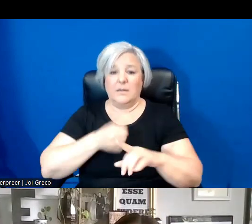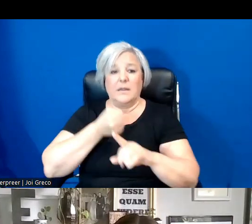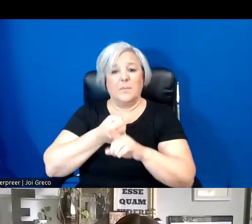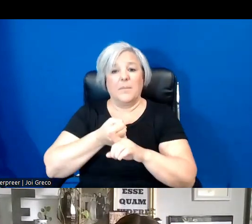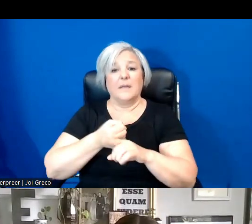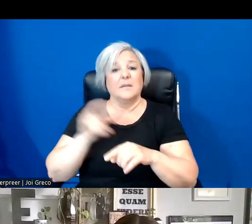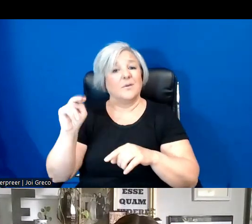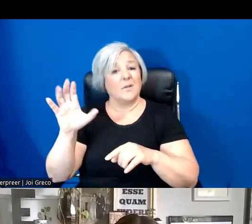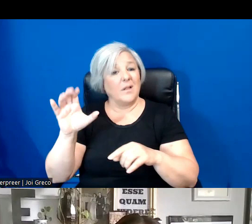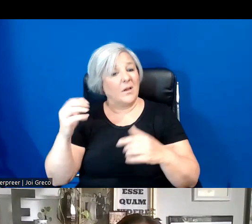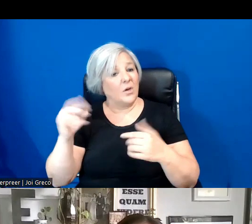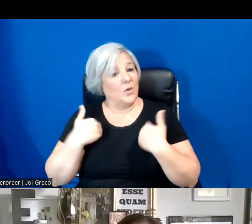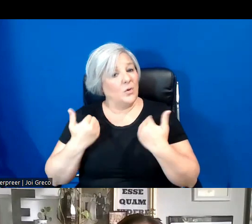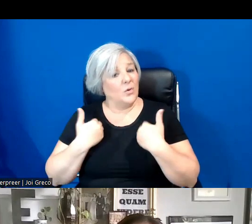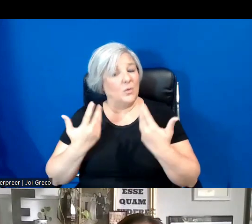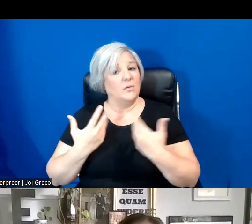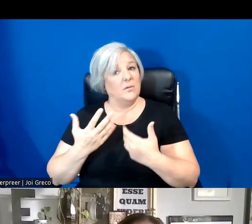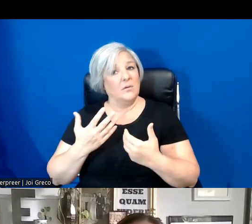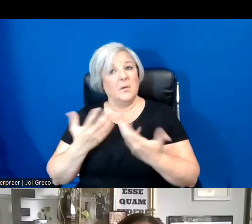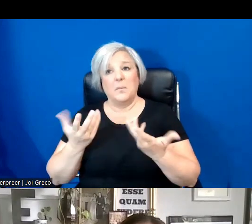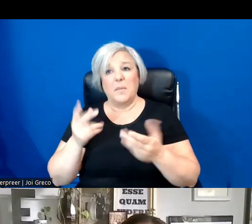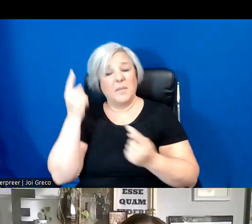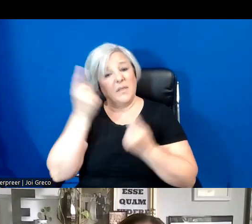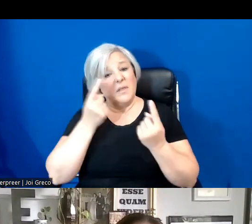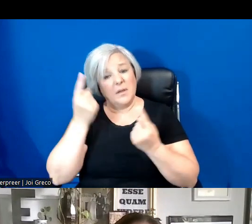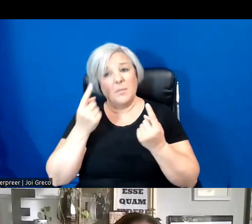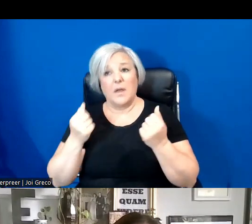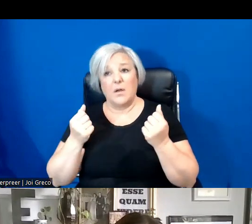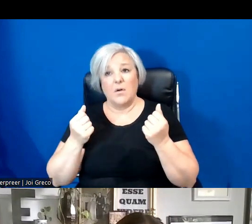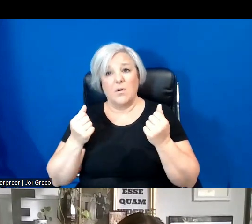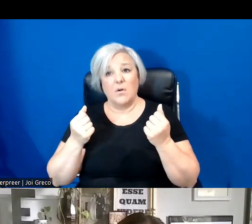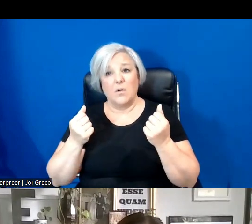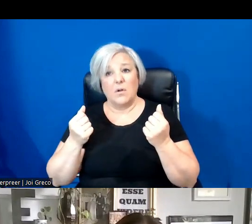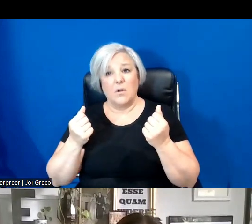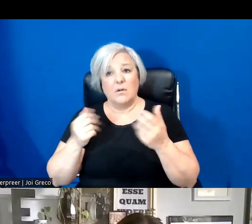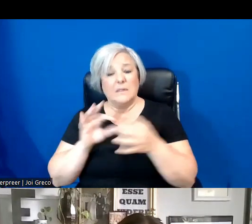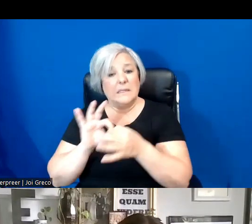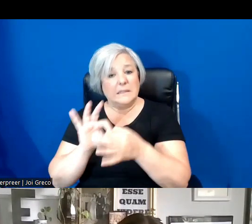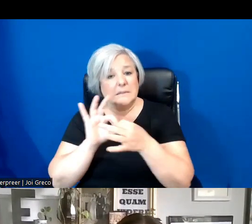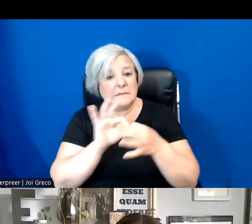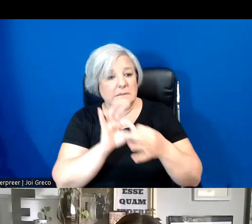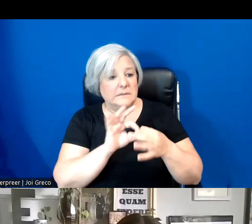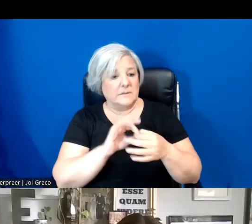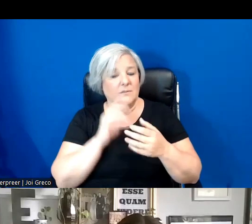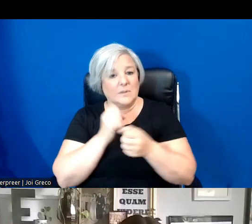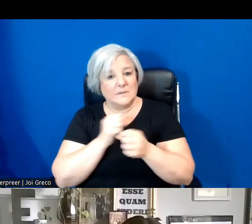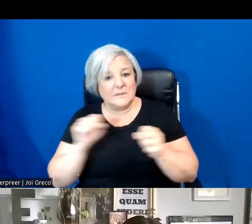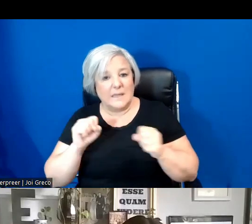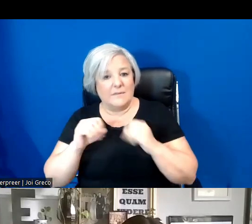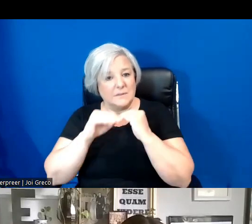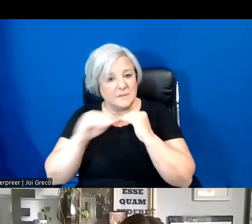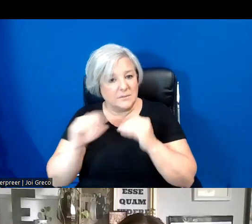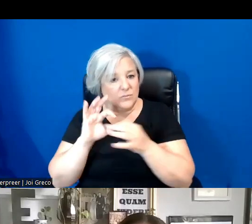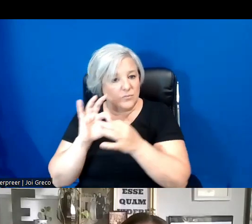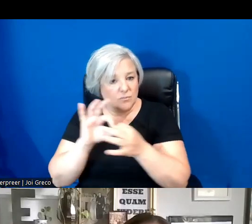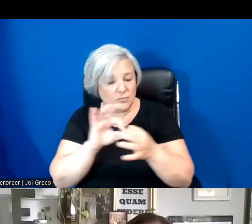North Carolina's youth might include exploring programs that help build connectedness to safe and stable and supportive